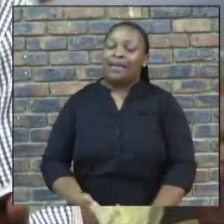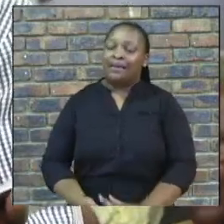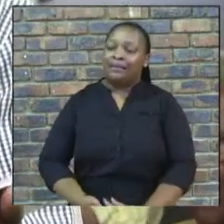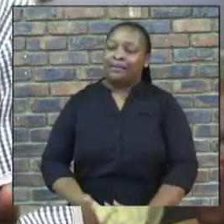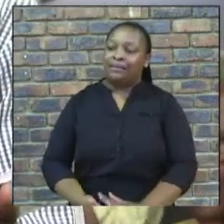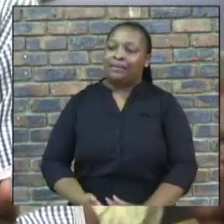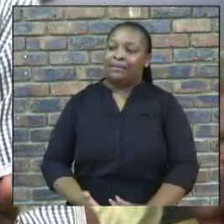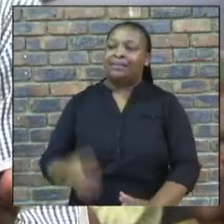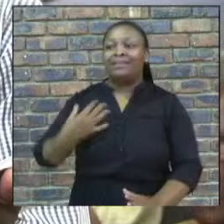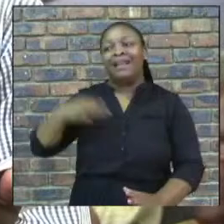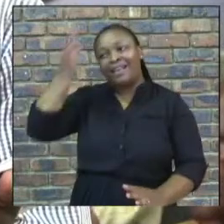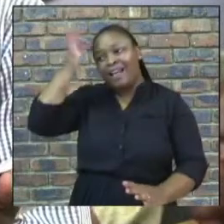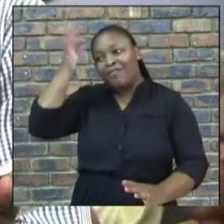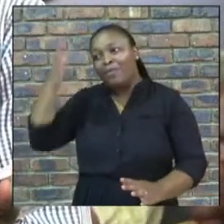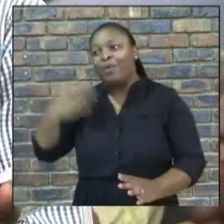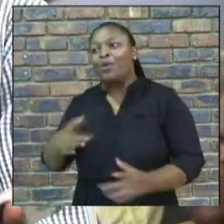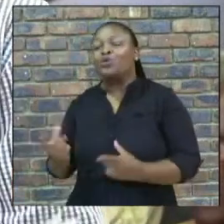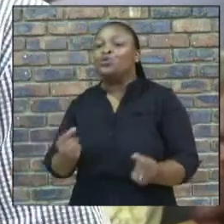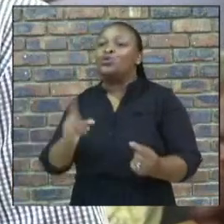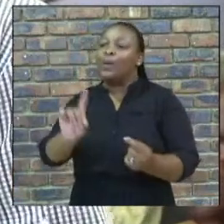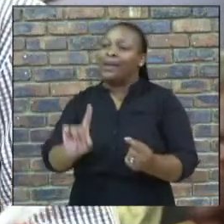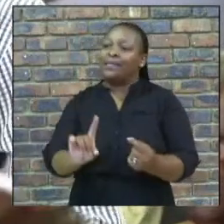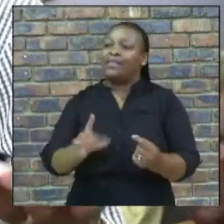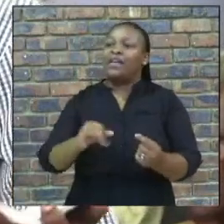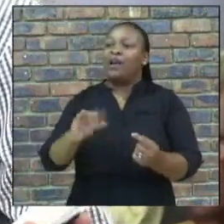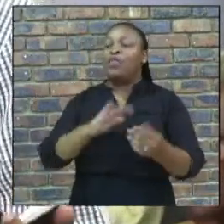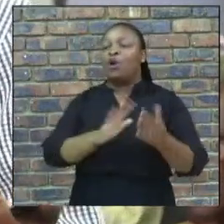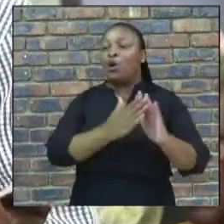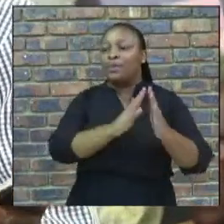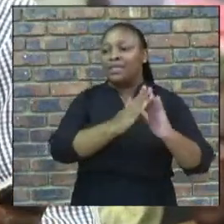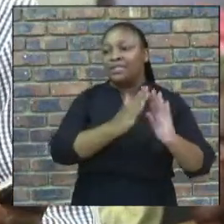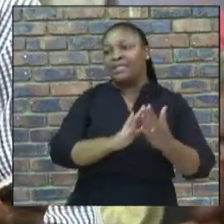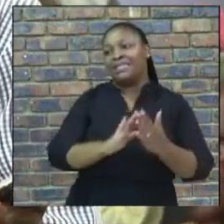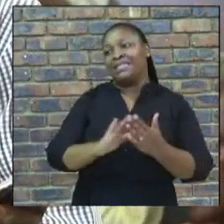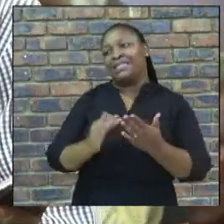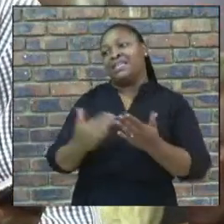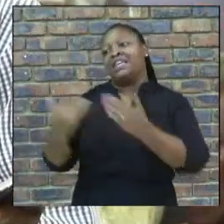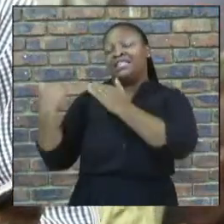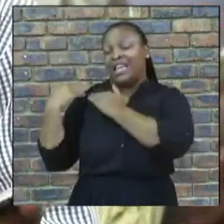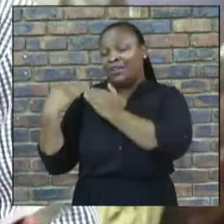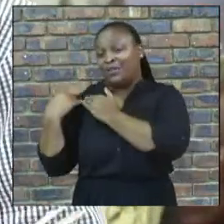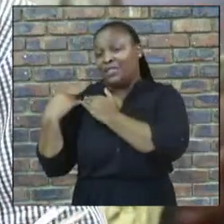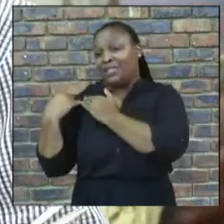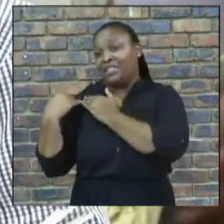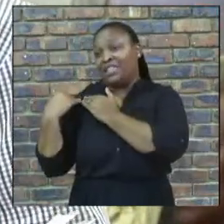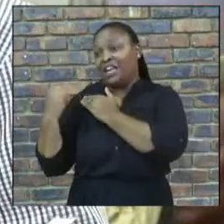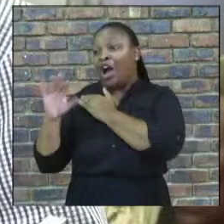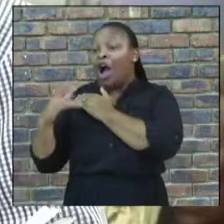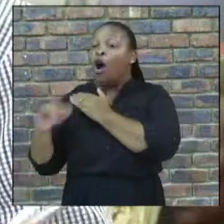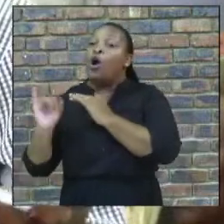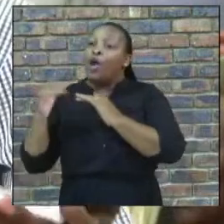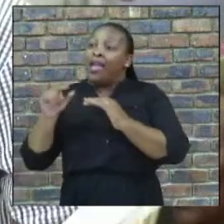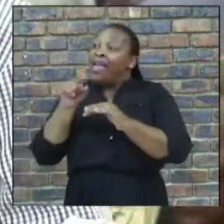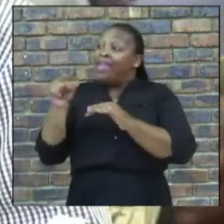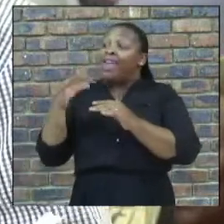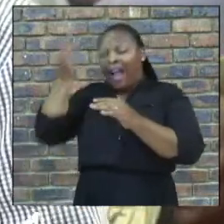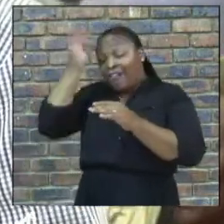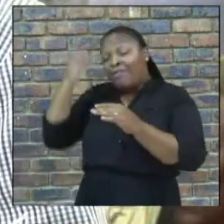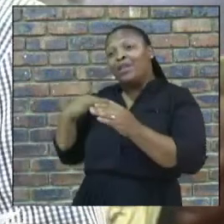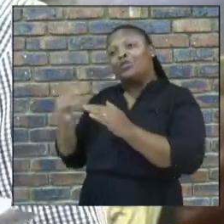one is that in terms of permit bakhulumile ngayo, my question was